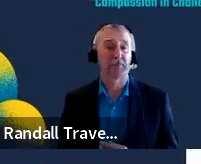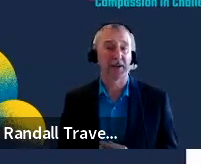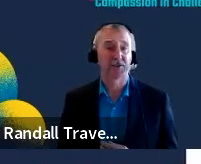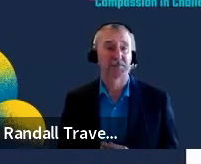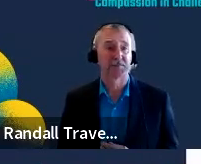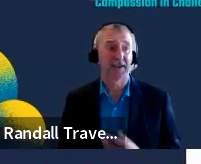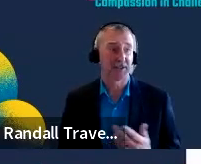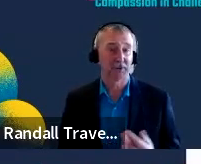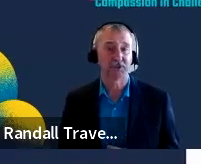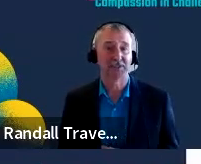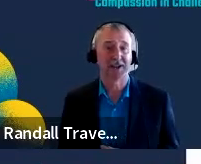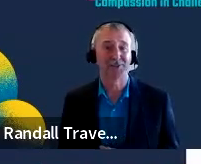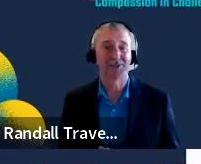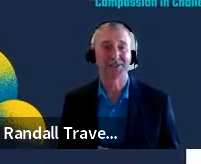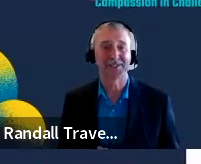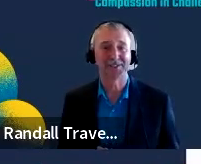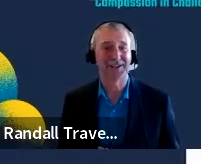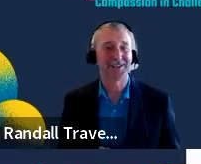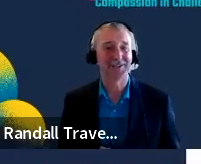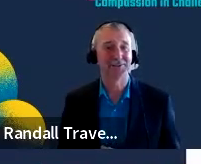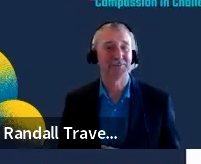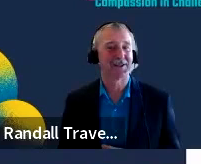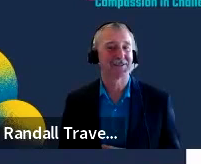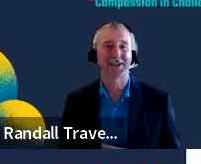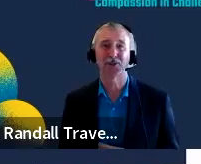our webpage at